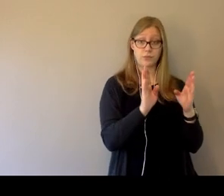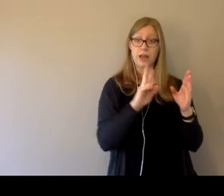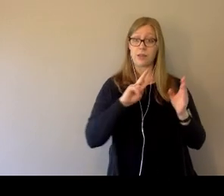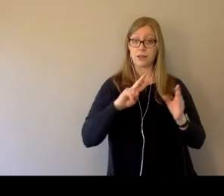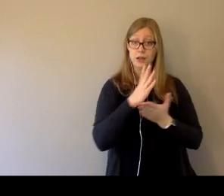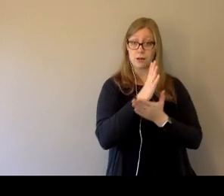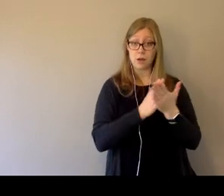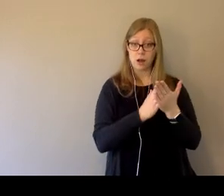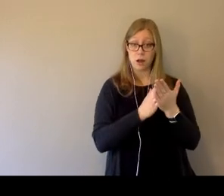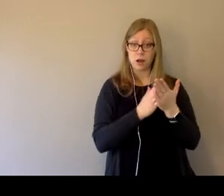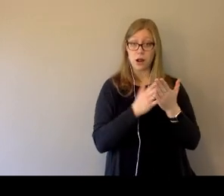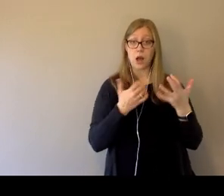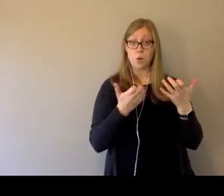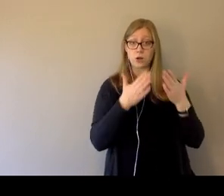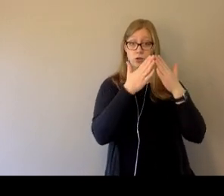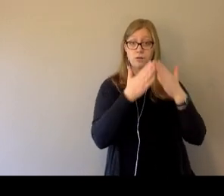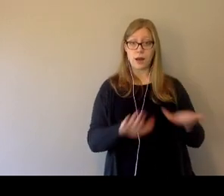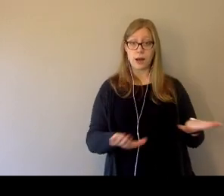VT.